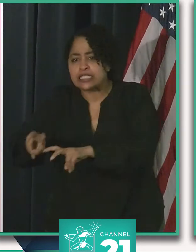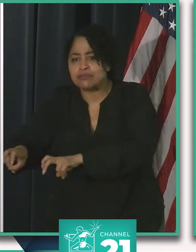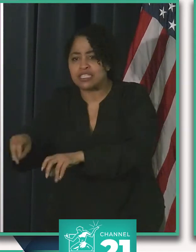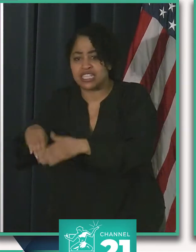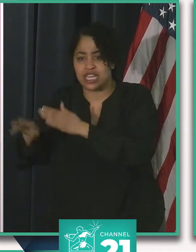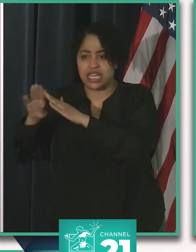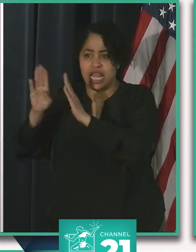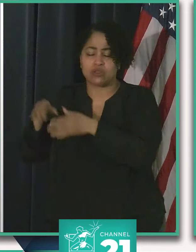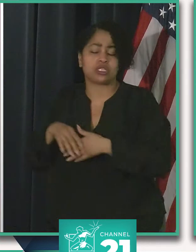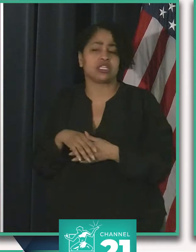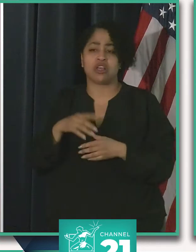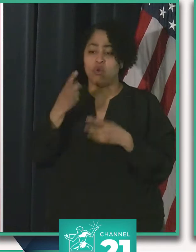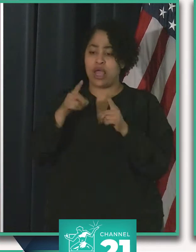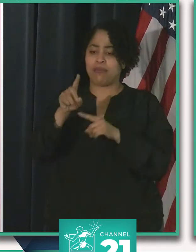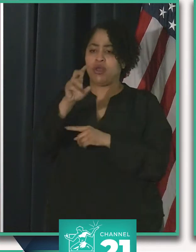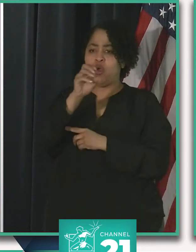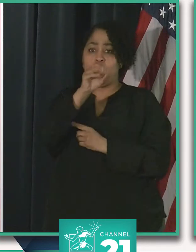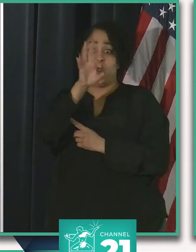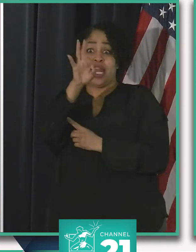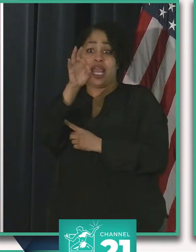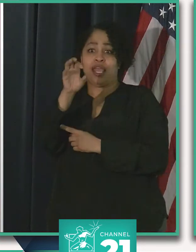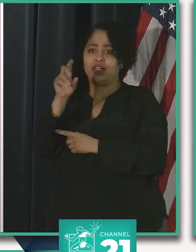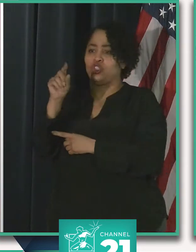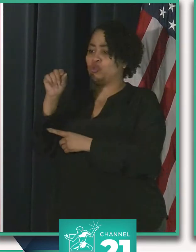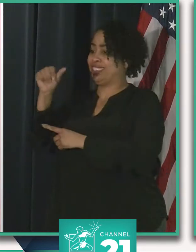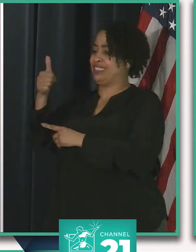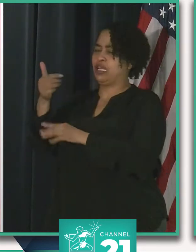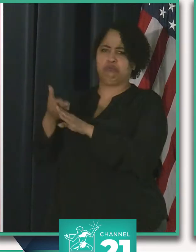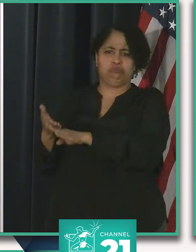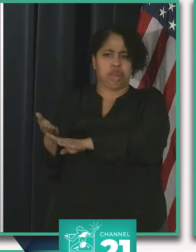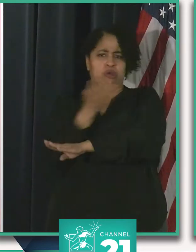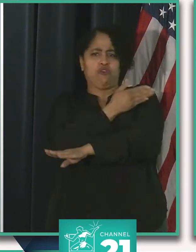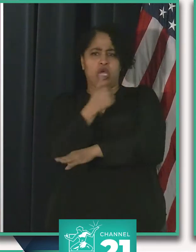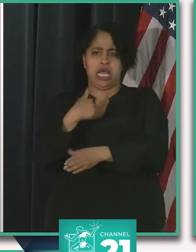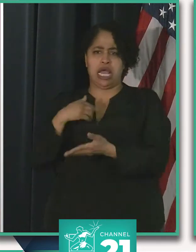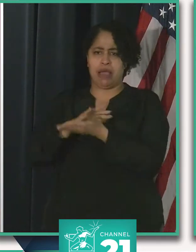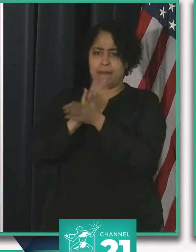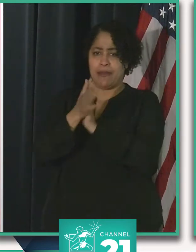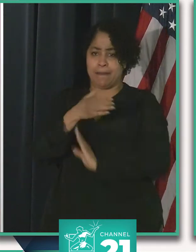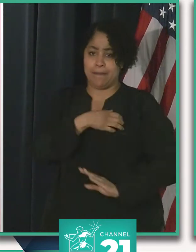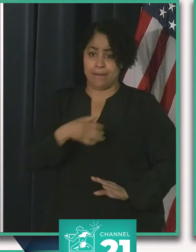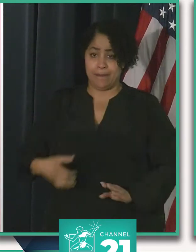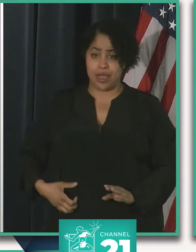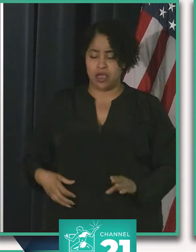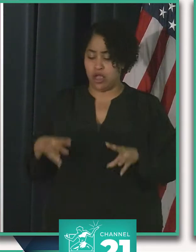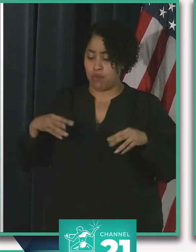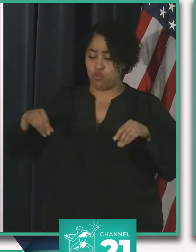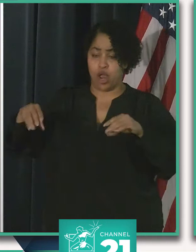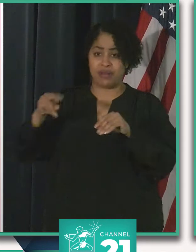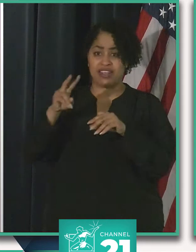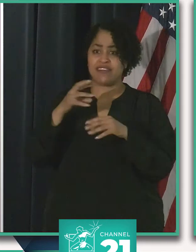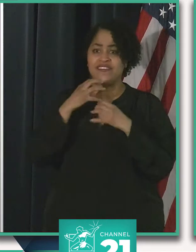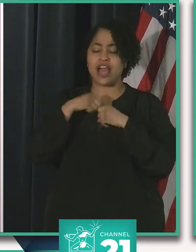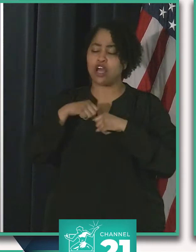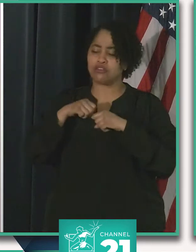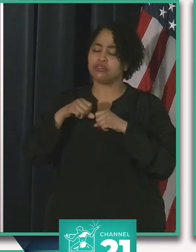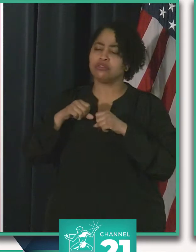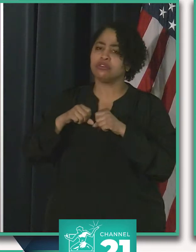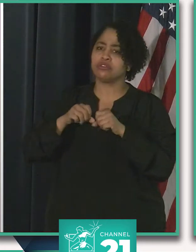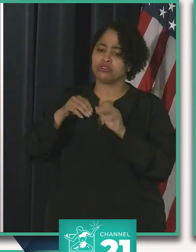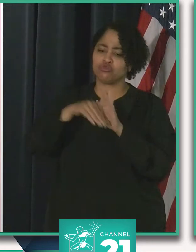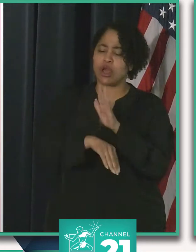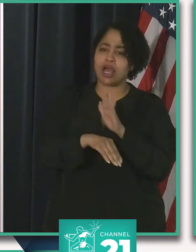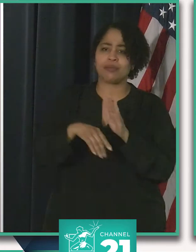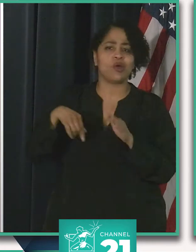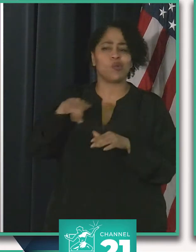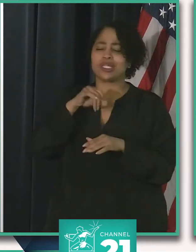in 2009 and 2010, long before I was mayor, when the property values dropped, this city did not drop the assessments far